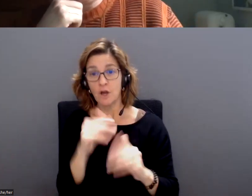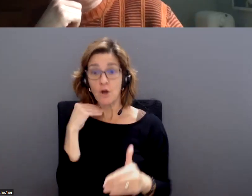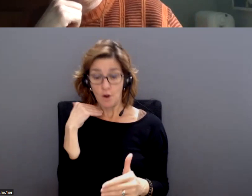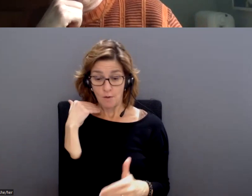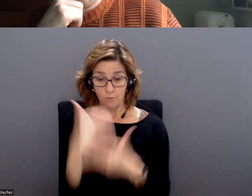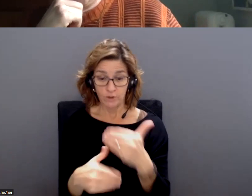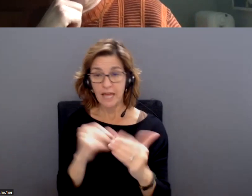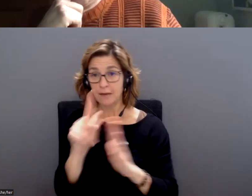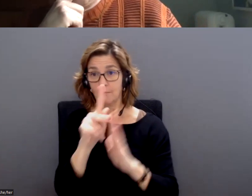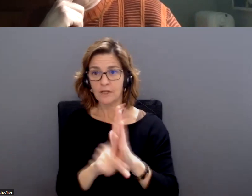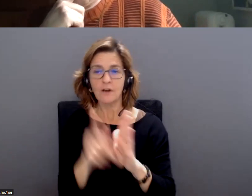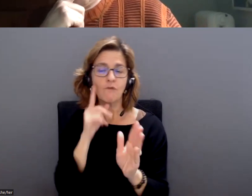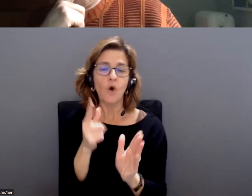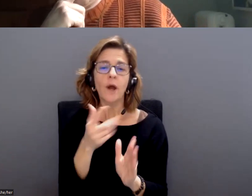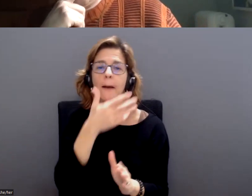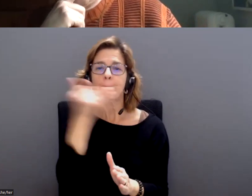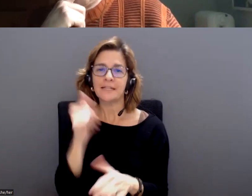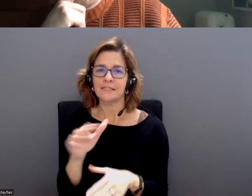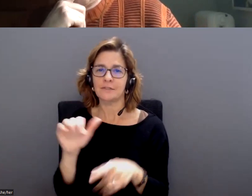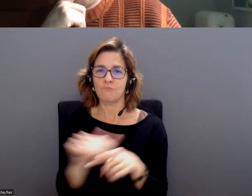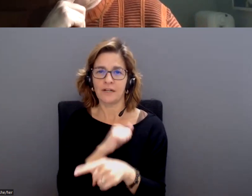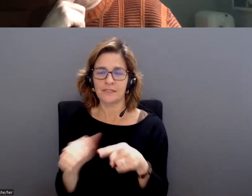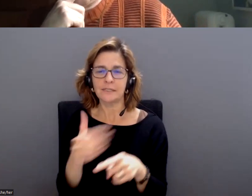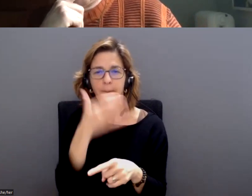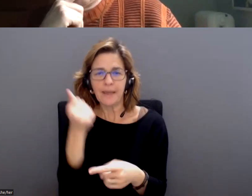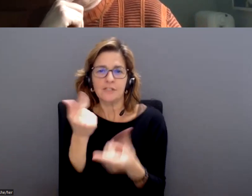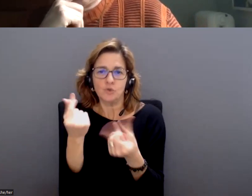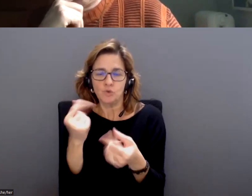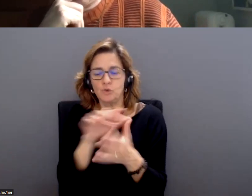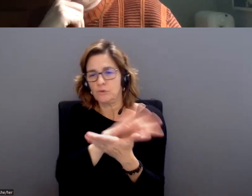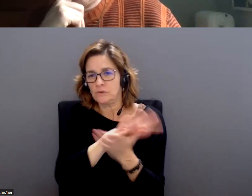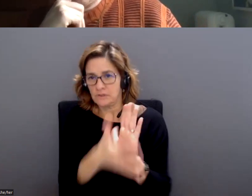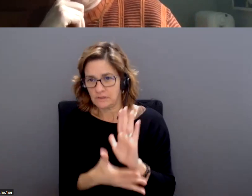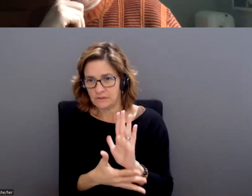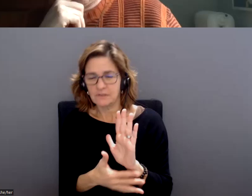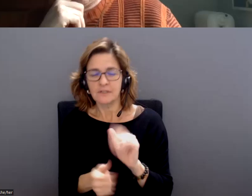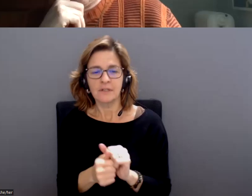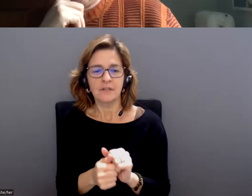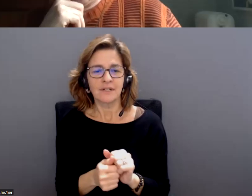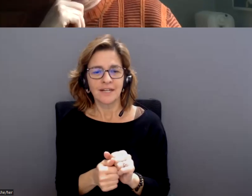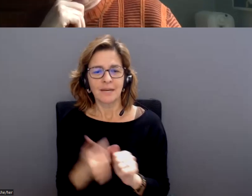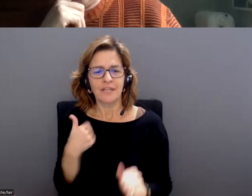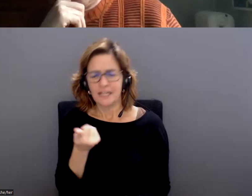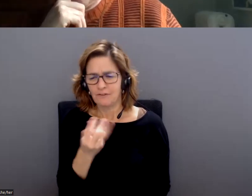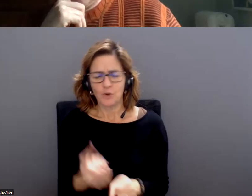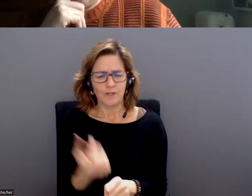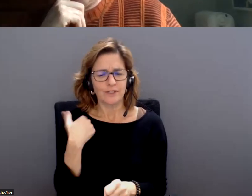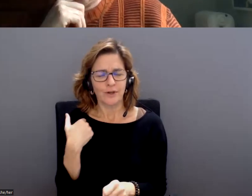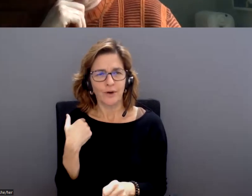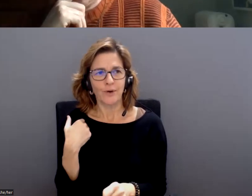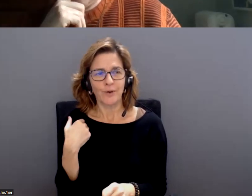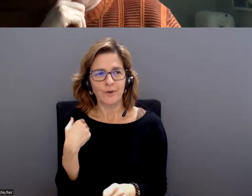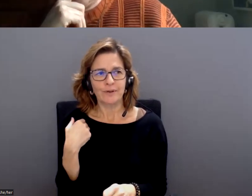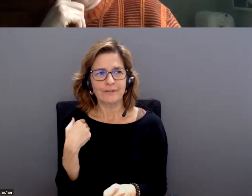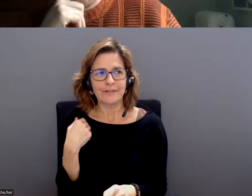best practices. So beginning a couple of years ago, because it was still, I was on the team and that's been a number of years that I'm not there